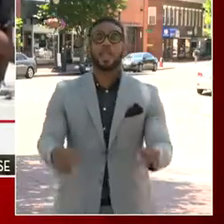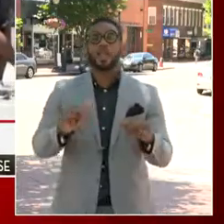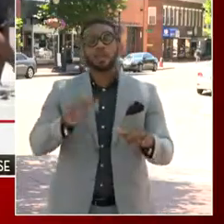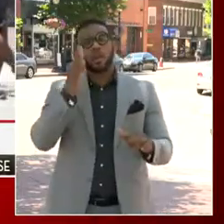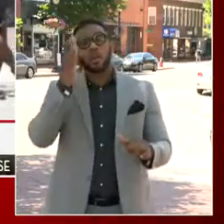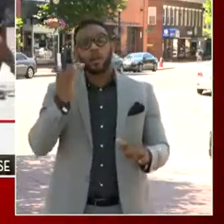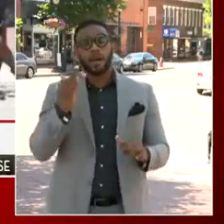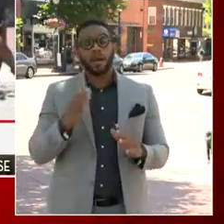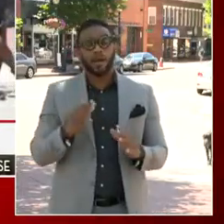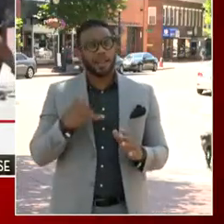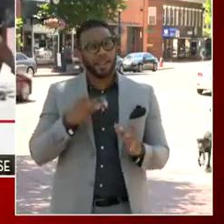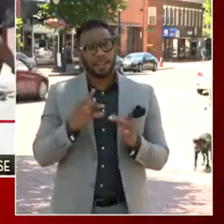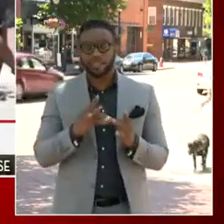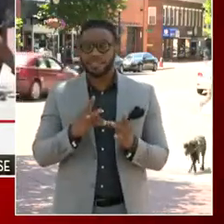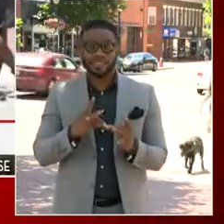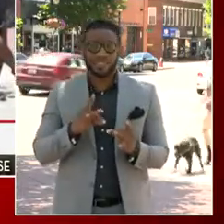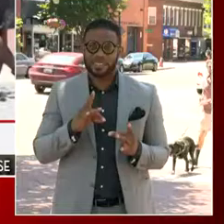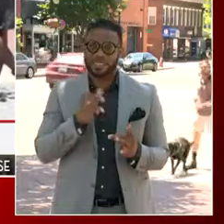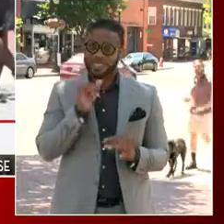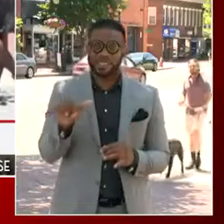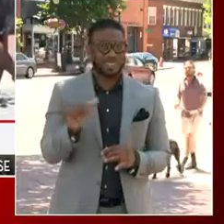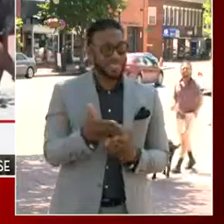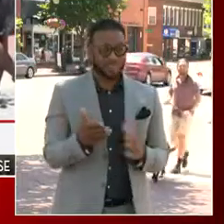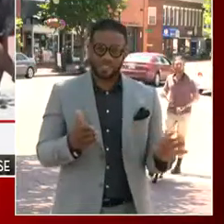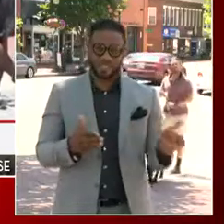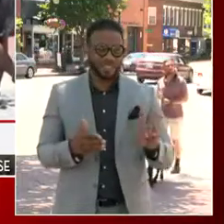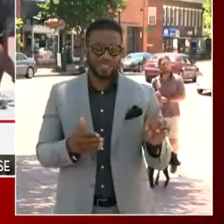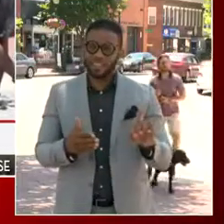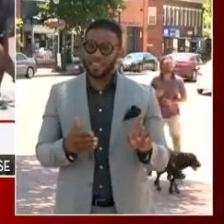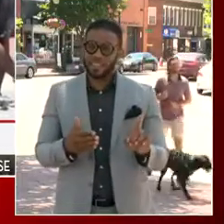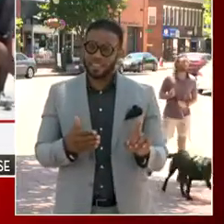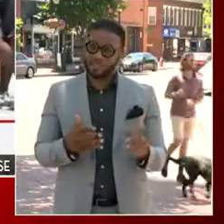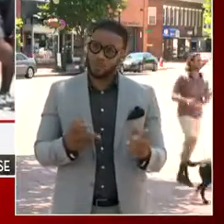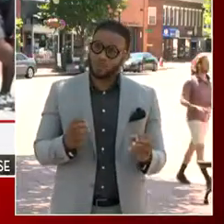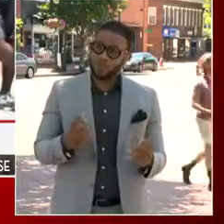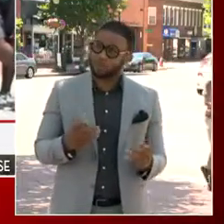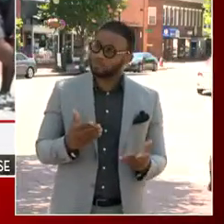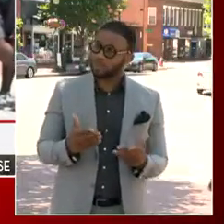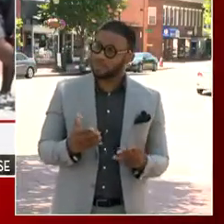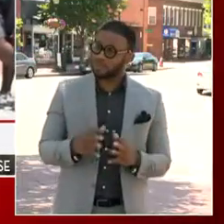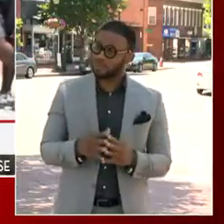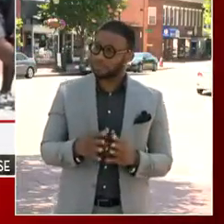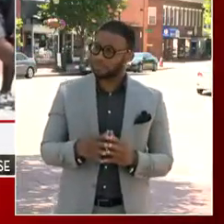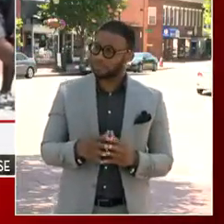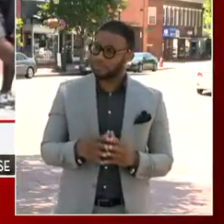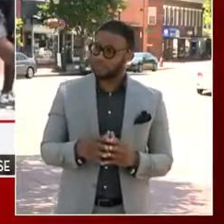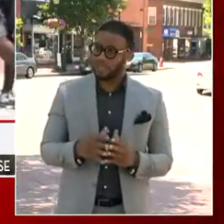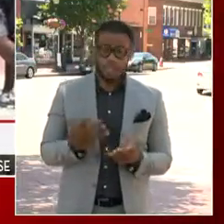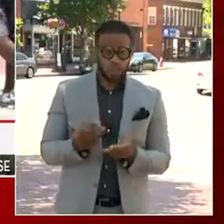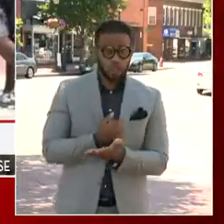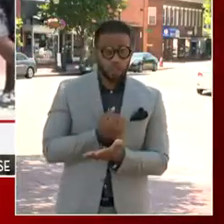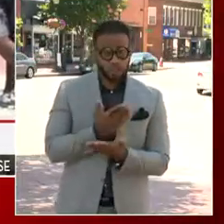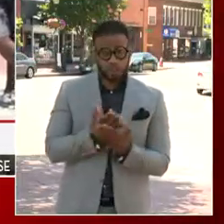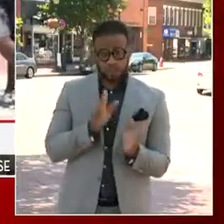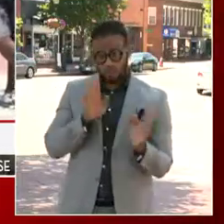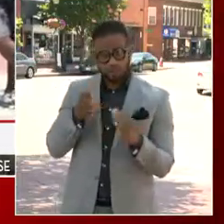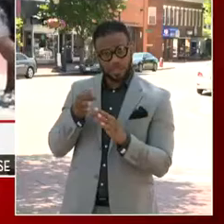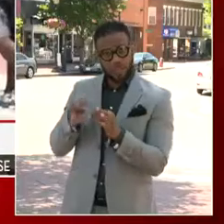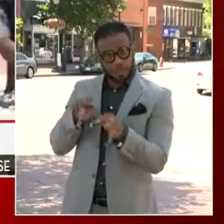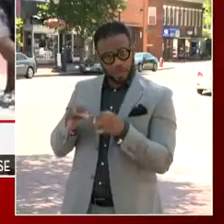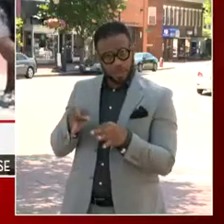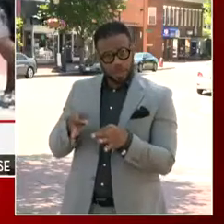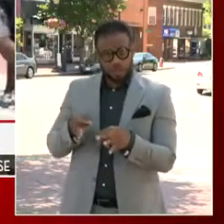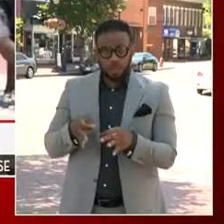is why I say it's not the same thing. Maybe it deserves some